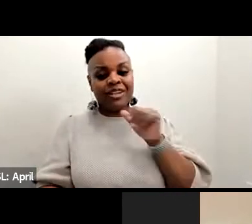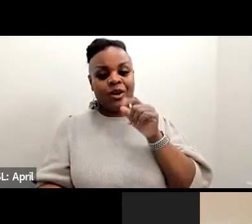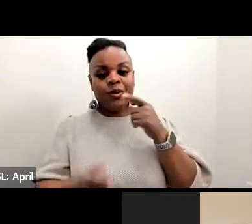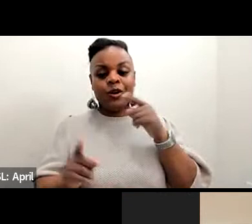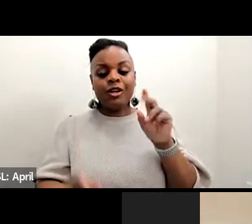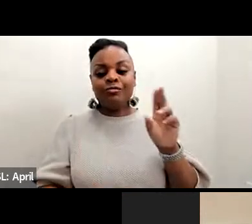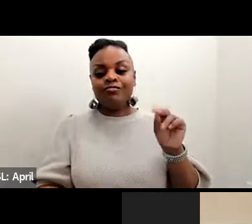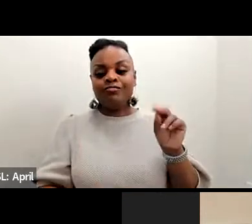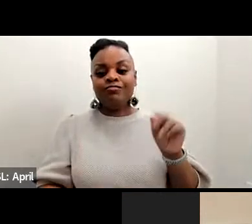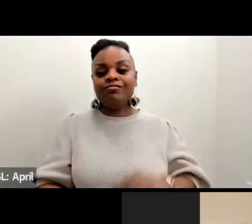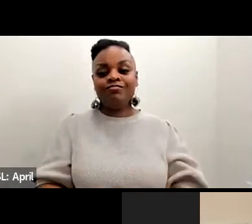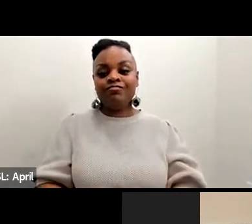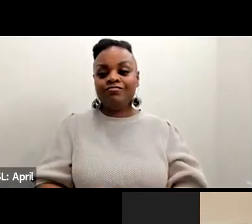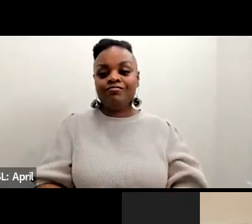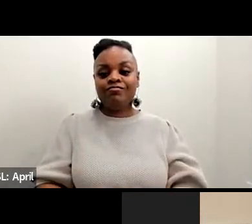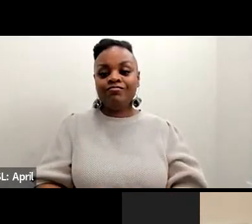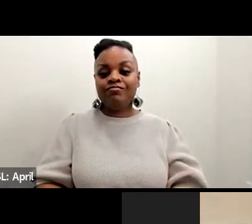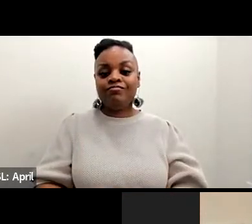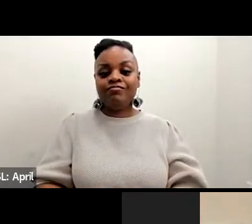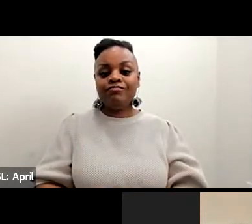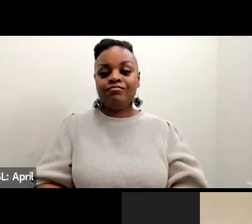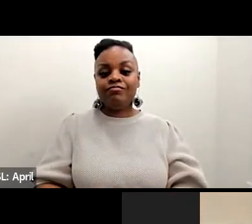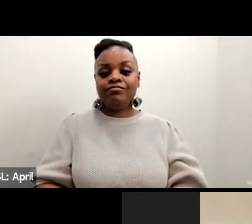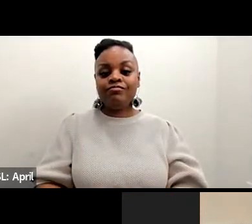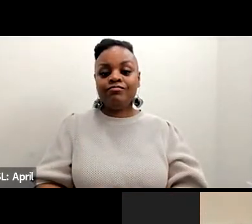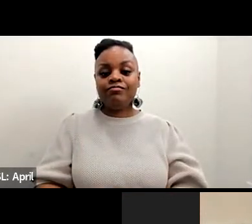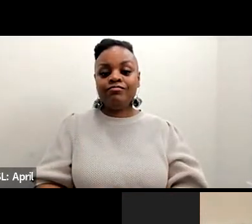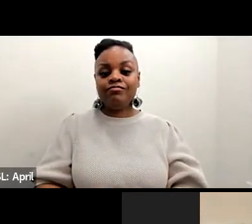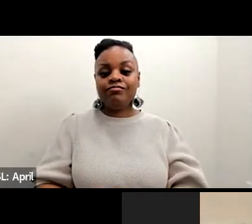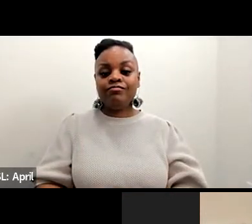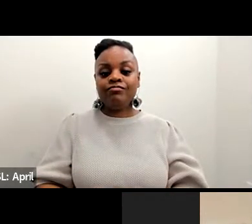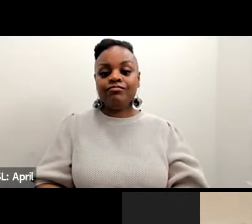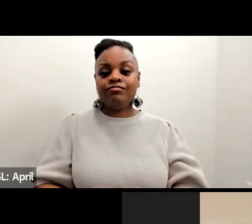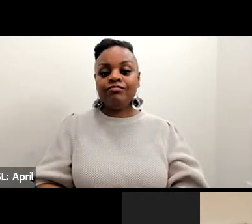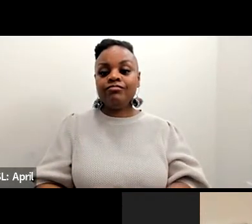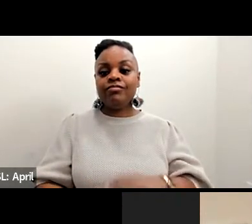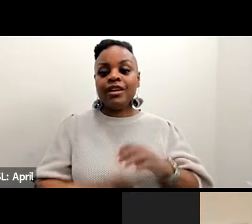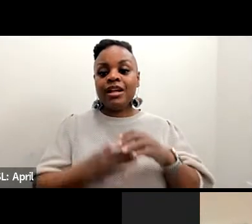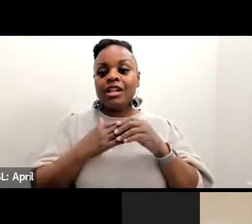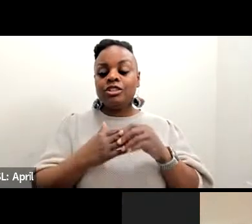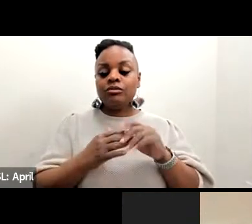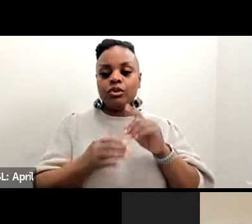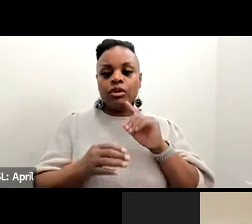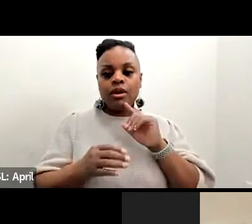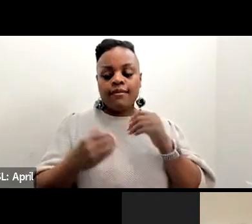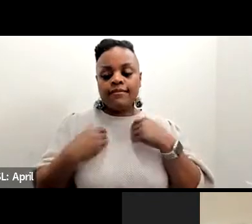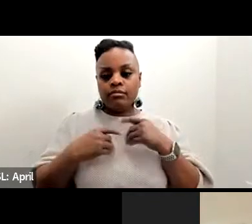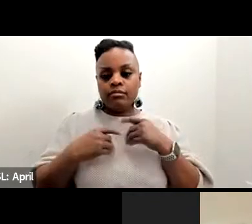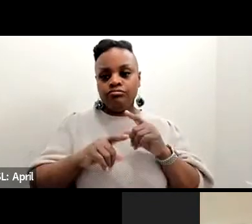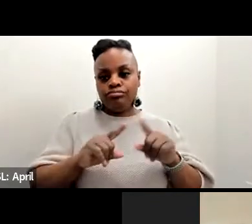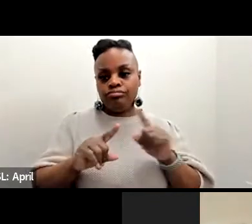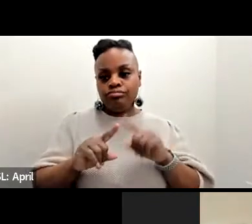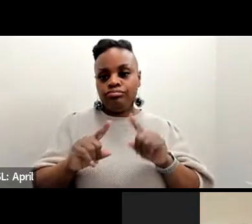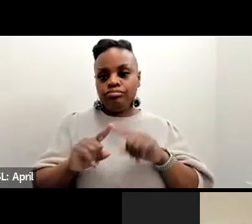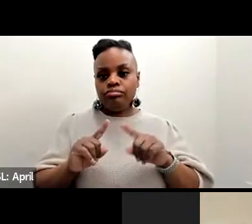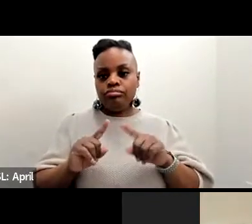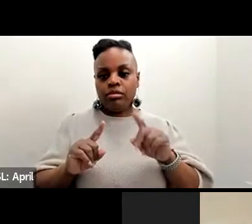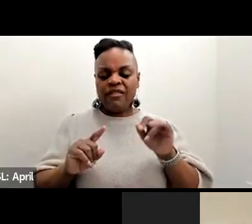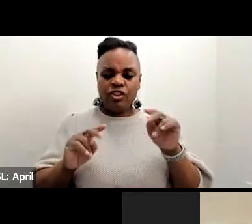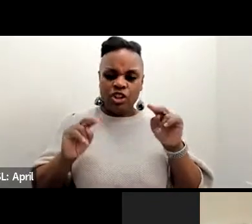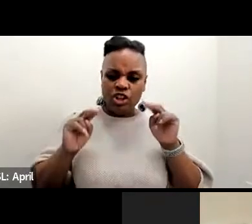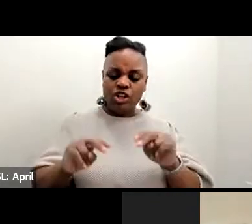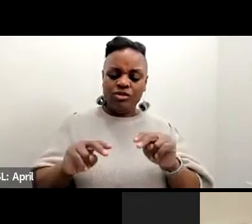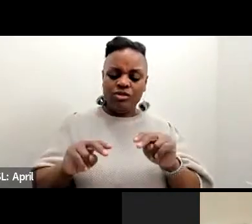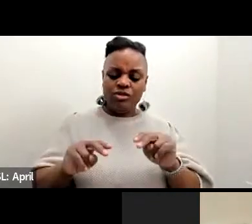questions. What we need to do is to situate the issue of violence within the historical and political context